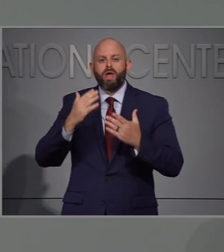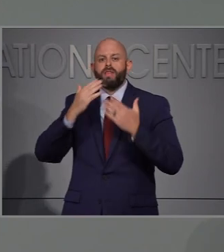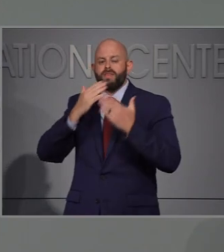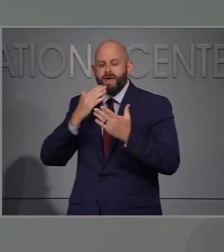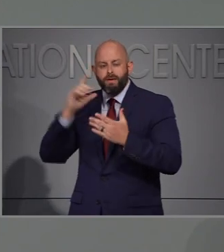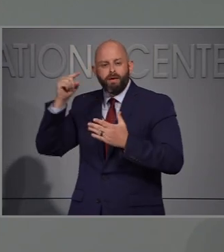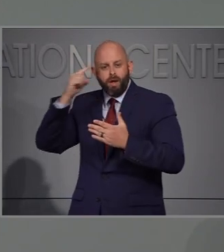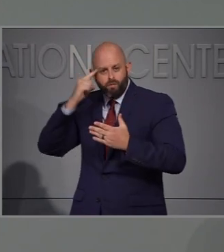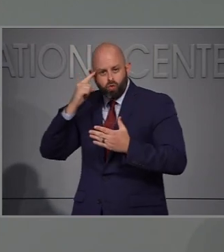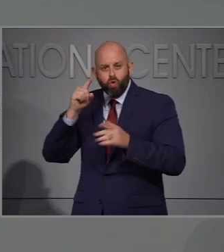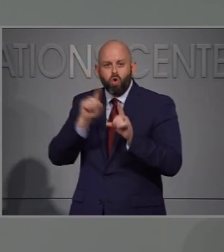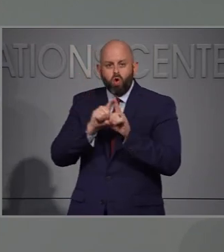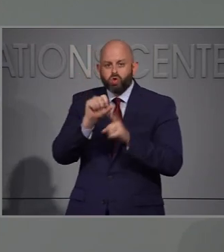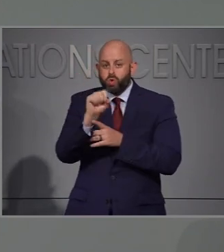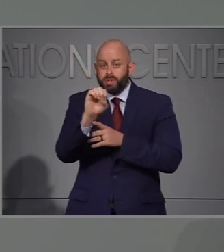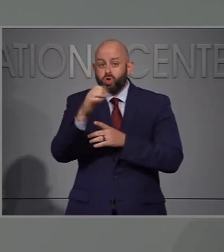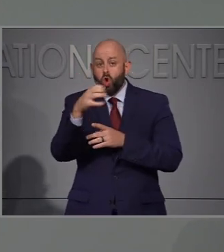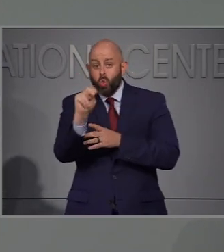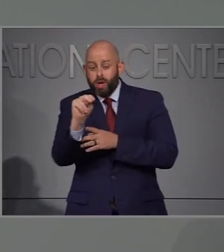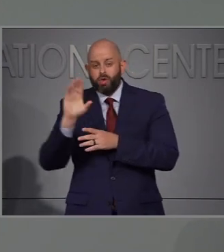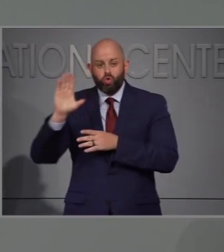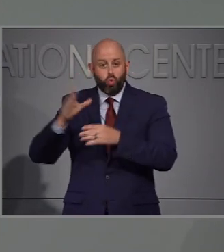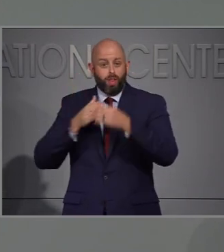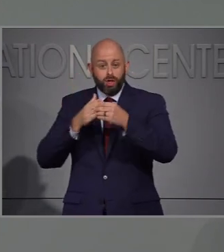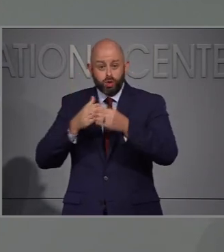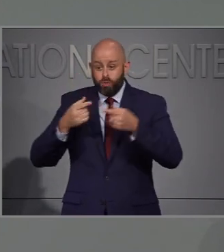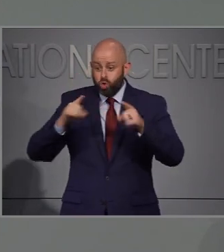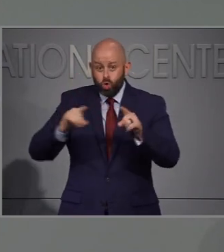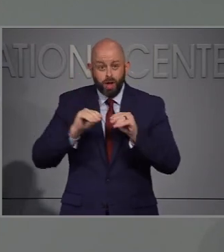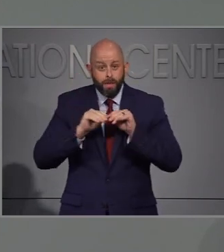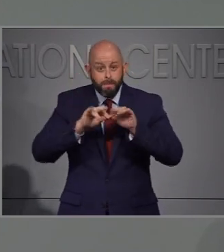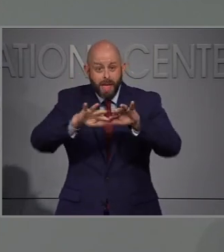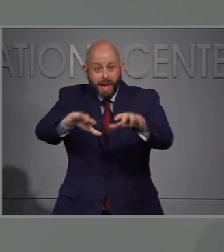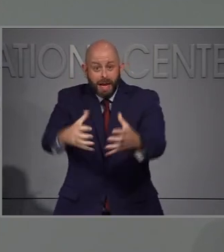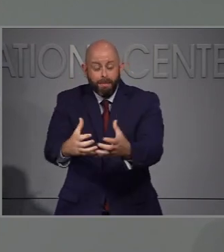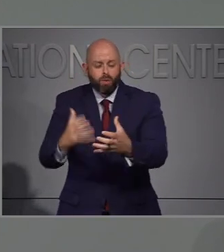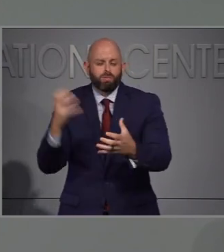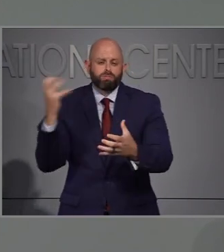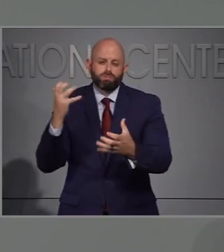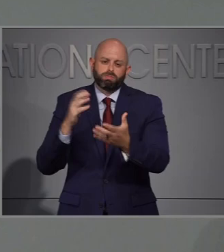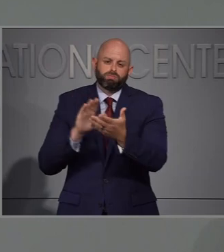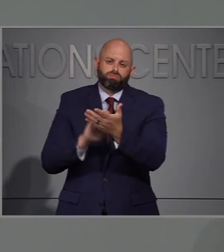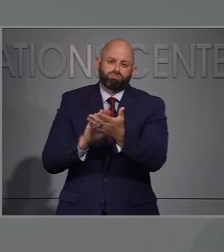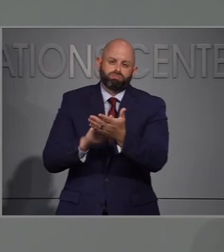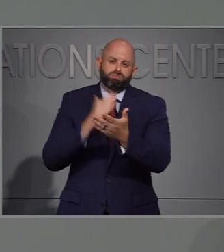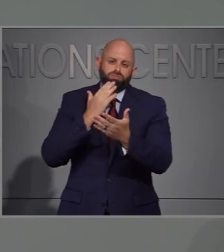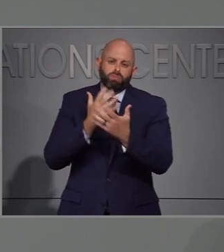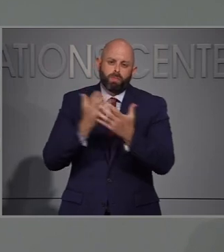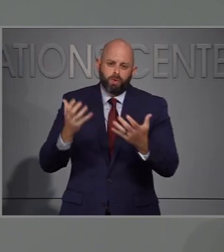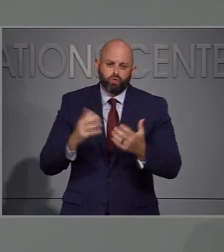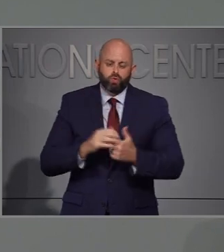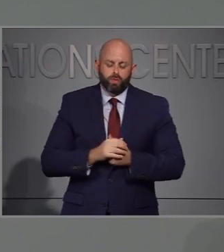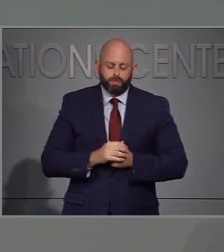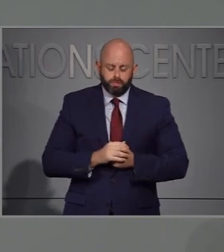your outstanding leadership during this pandemic. I also wish to thank the education leaders in the General Assembly who